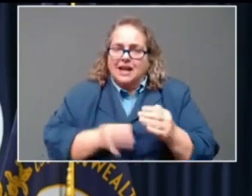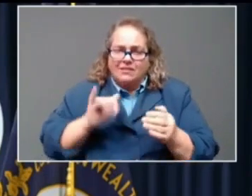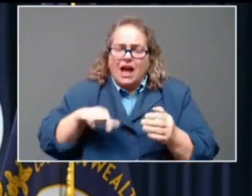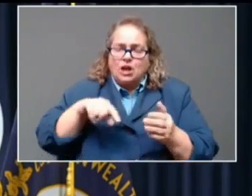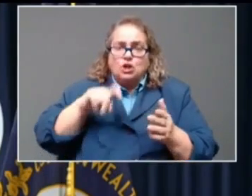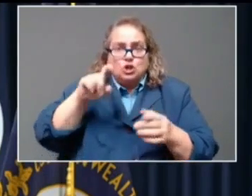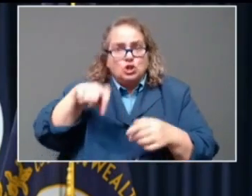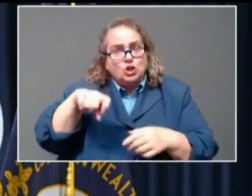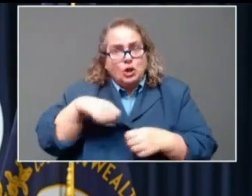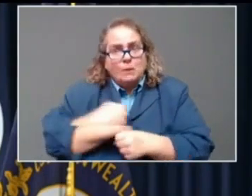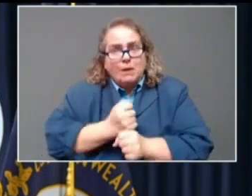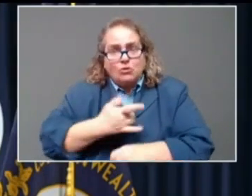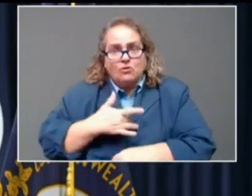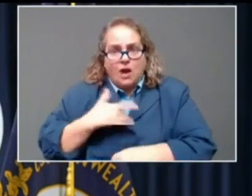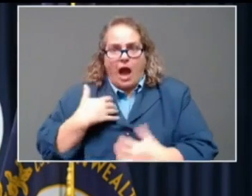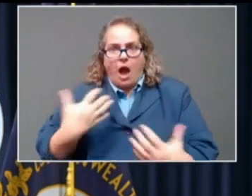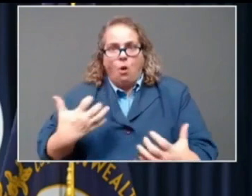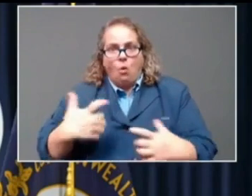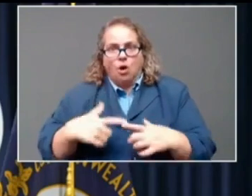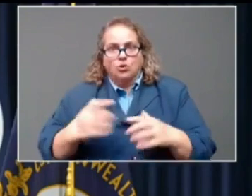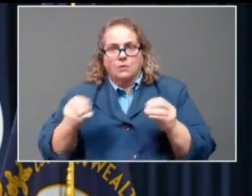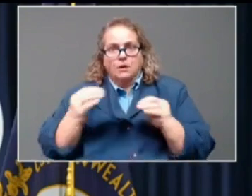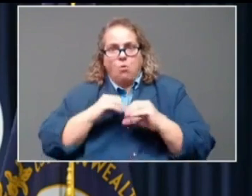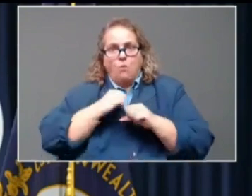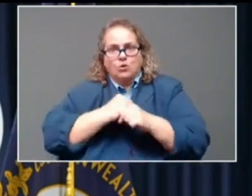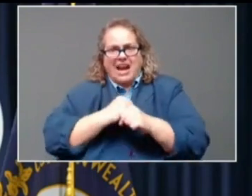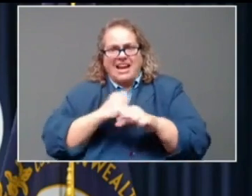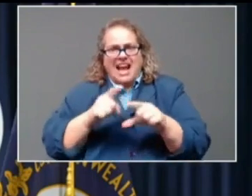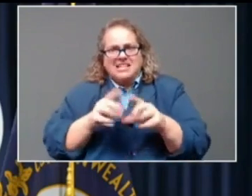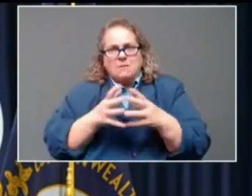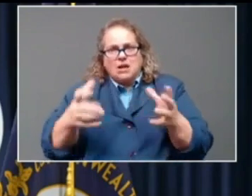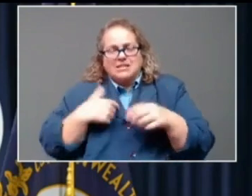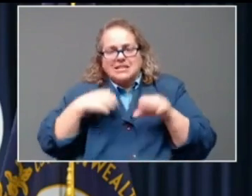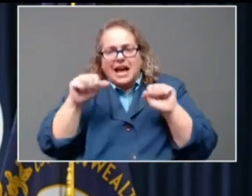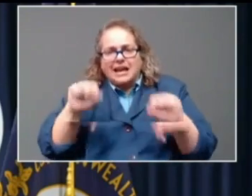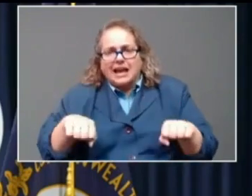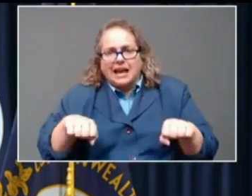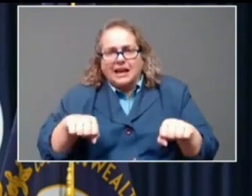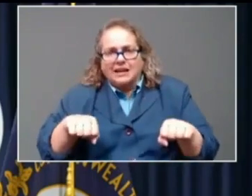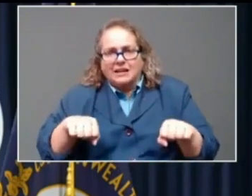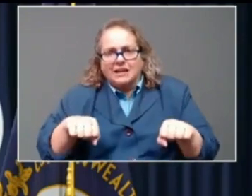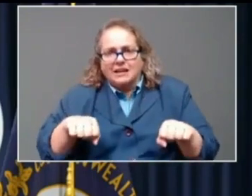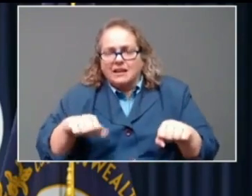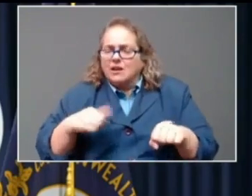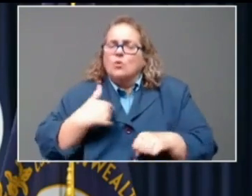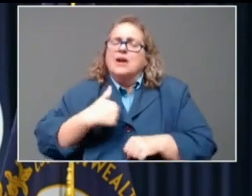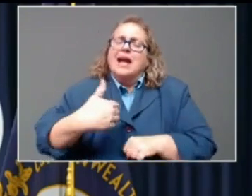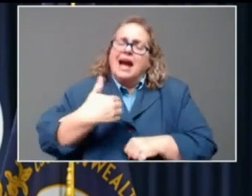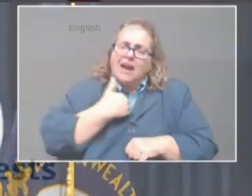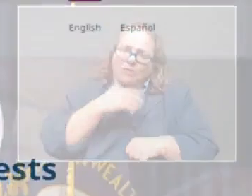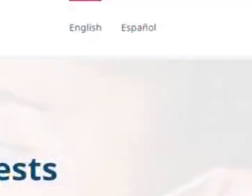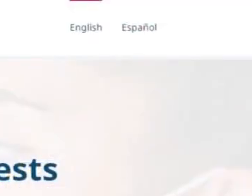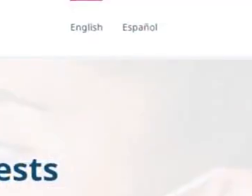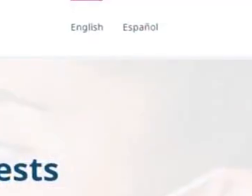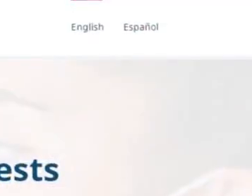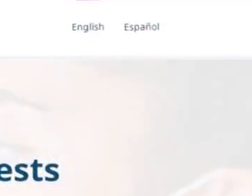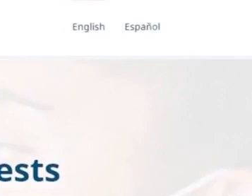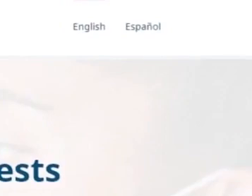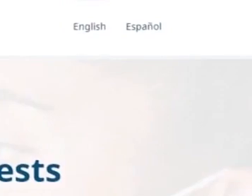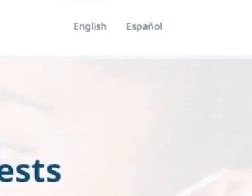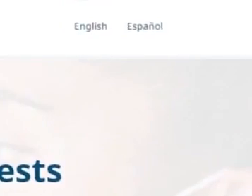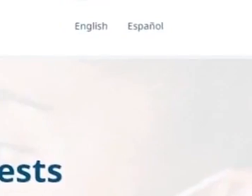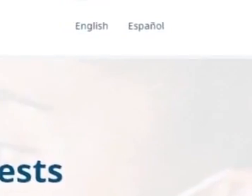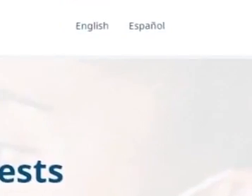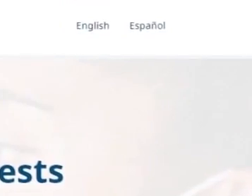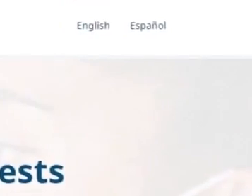as you can be from it and to keep up that level of protection. The tools are out there. Just get vaccinated. And speaking